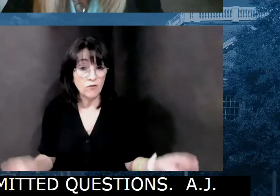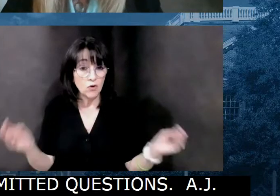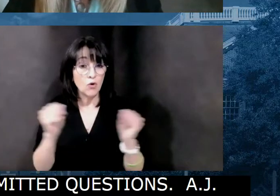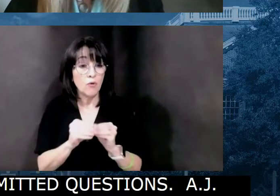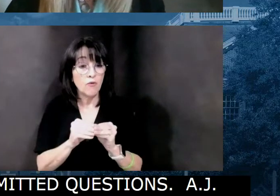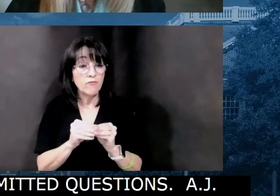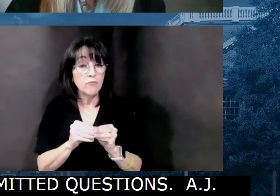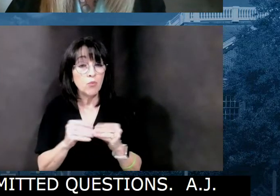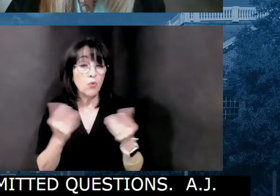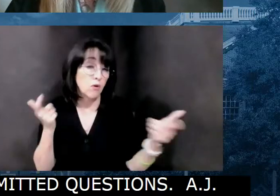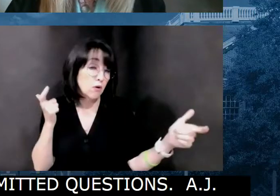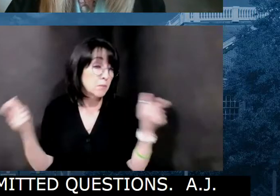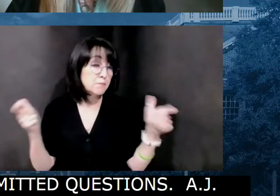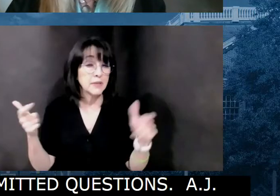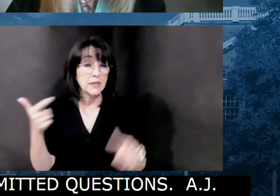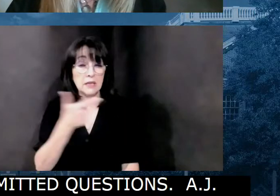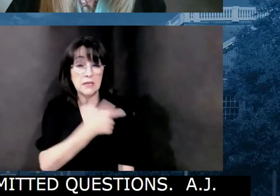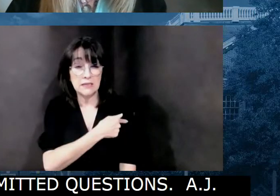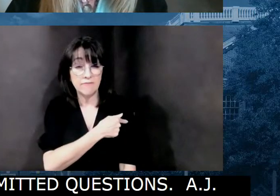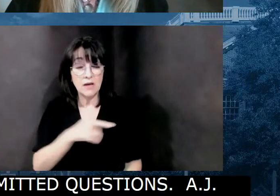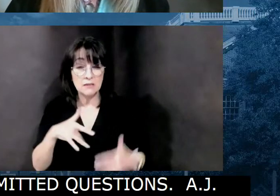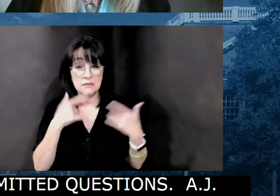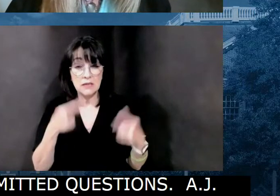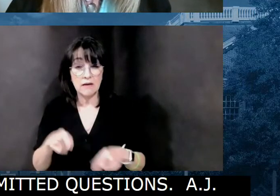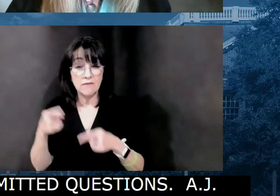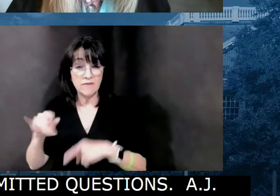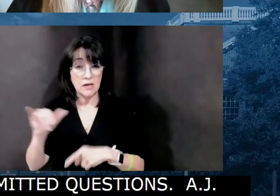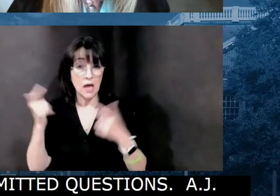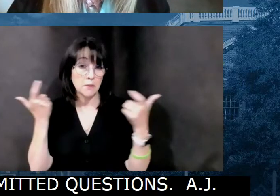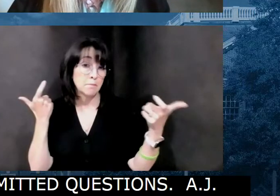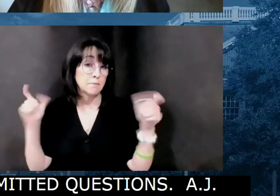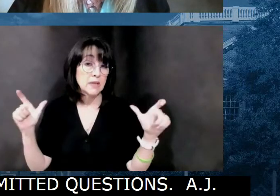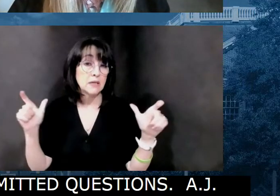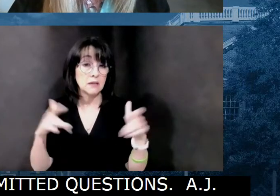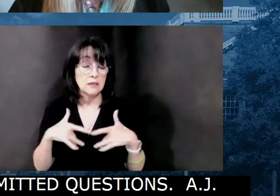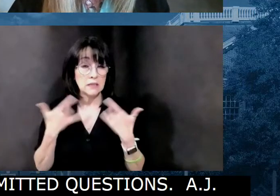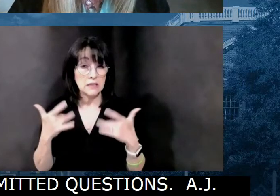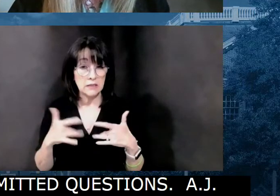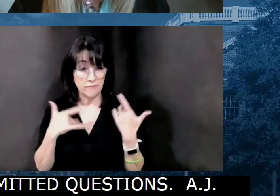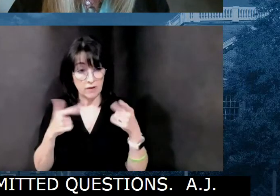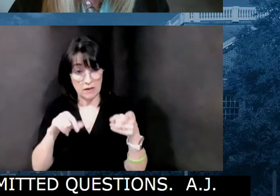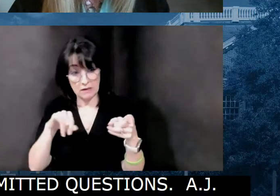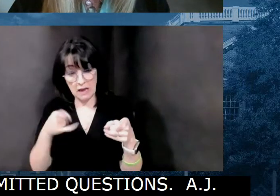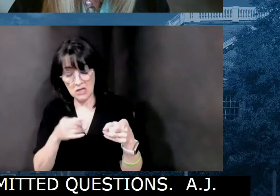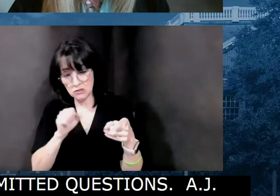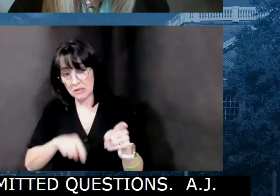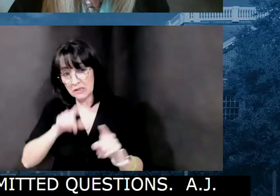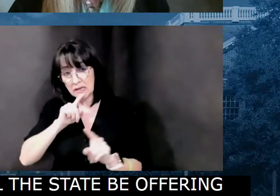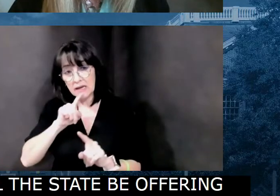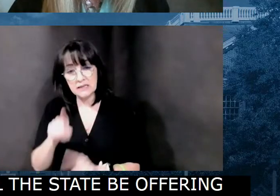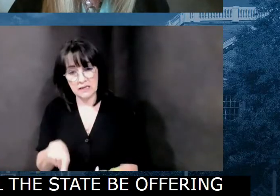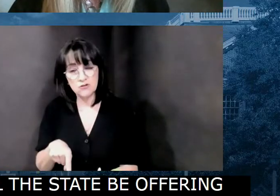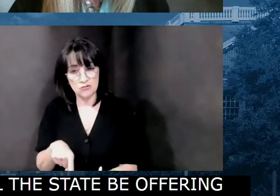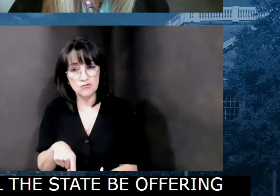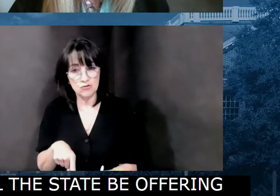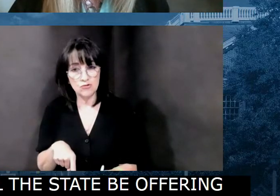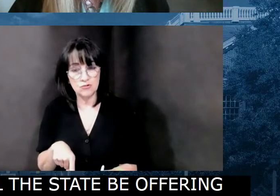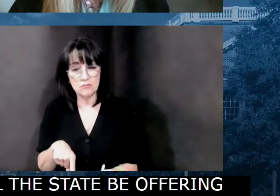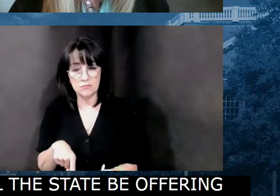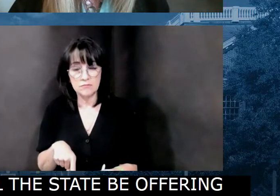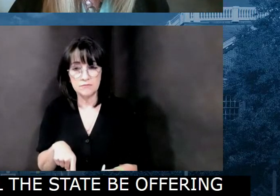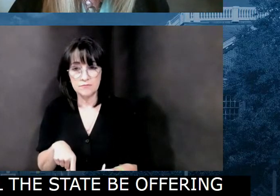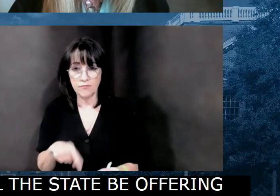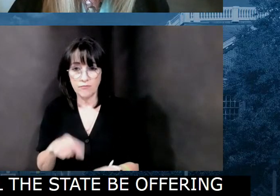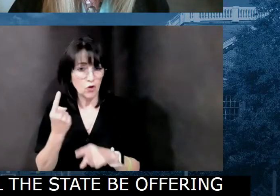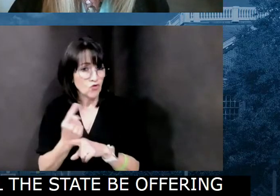Dover Downs or other large venues? Yeah, so AJ can probably answer this. Right now, we don't have the demand